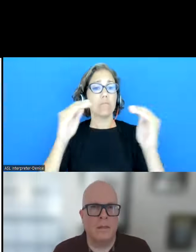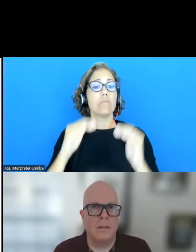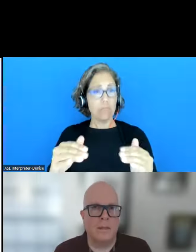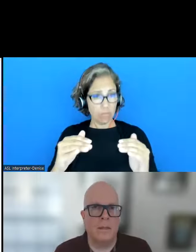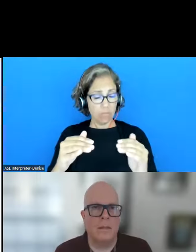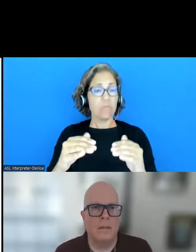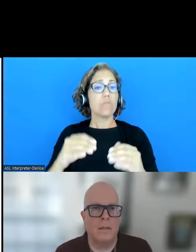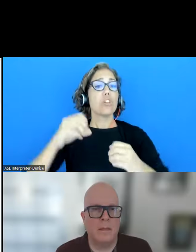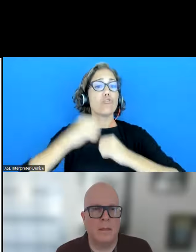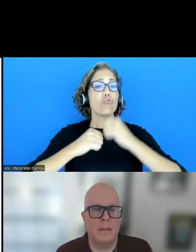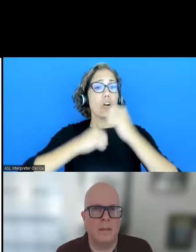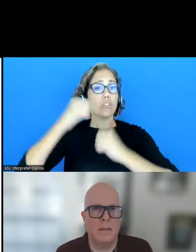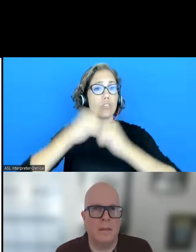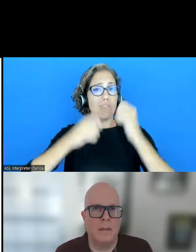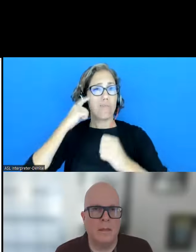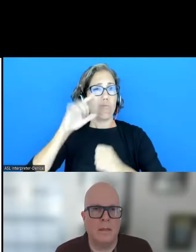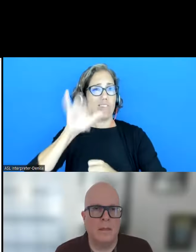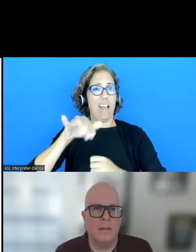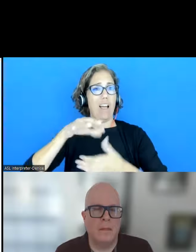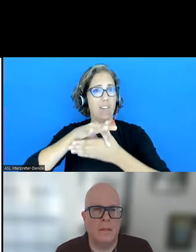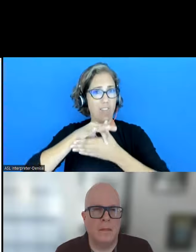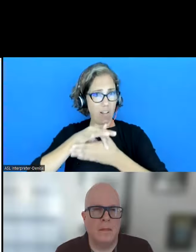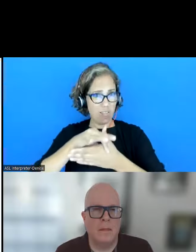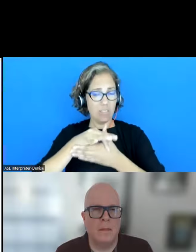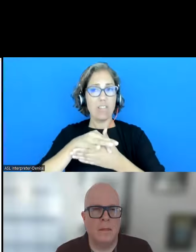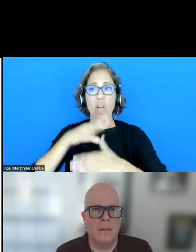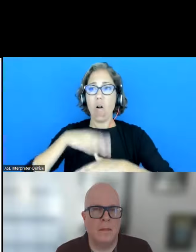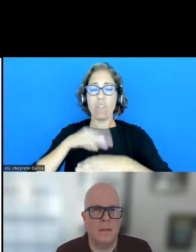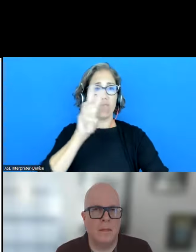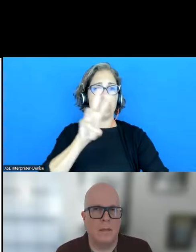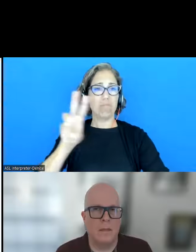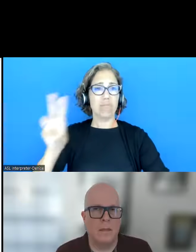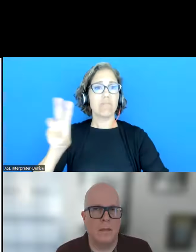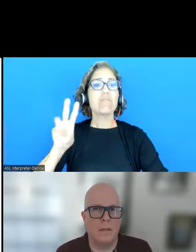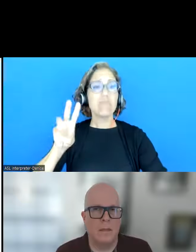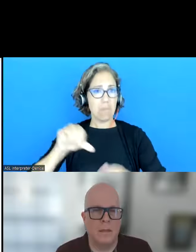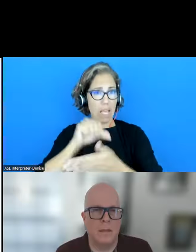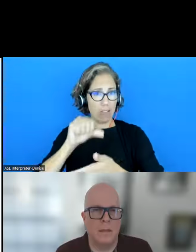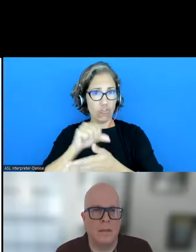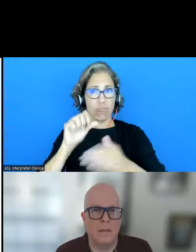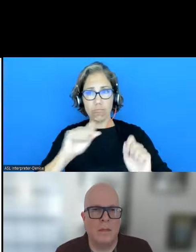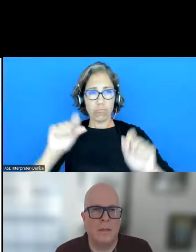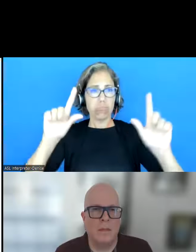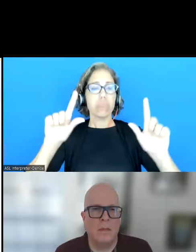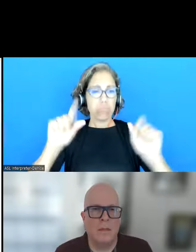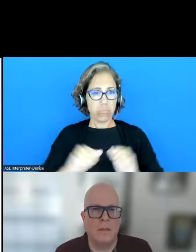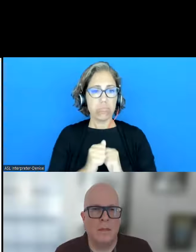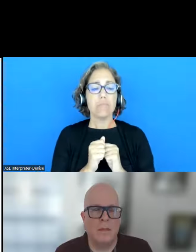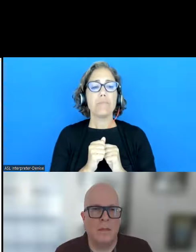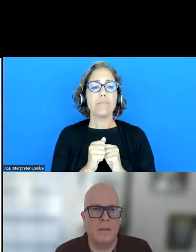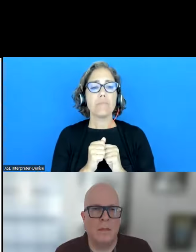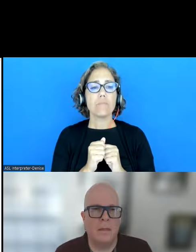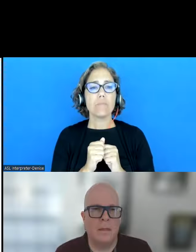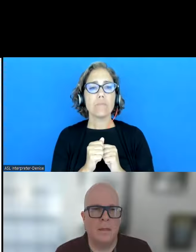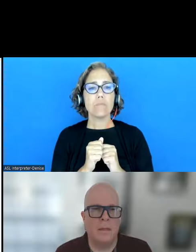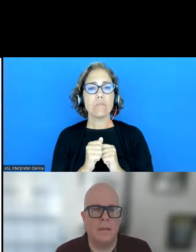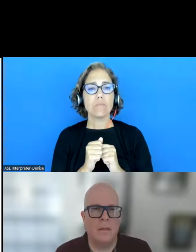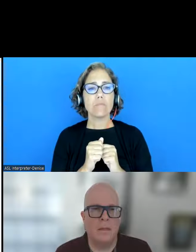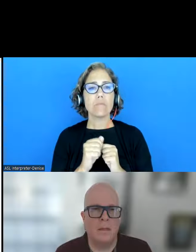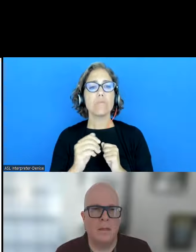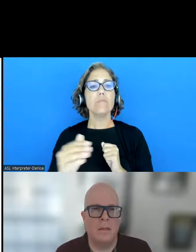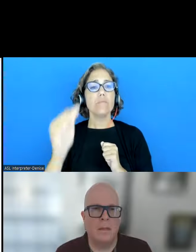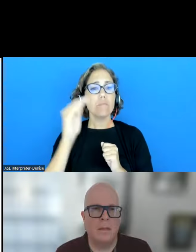of the content on every page of your website or native apps. The clearness